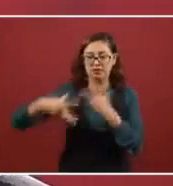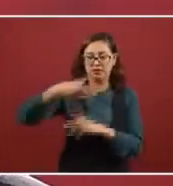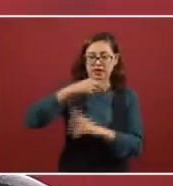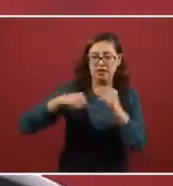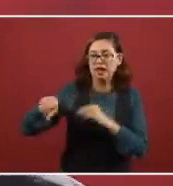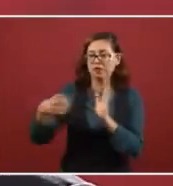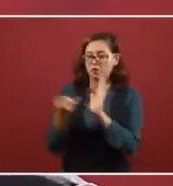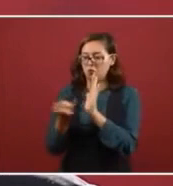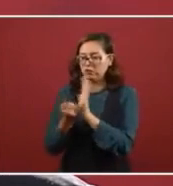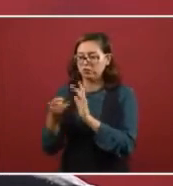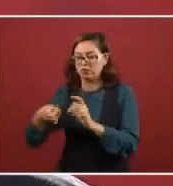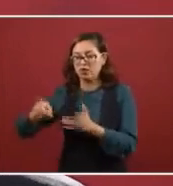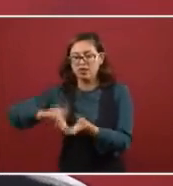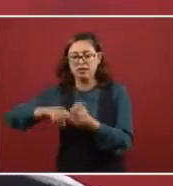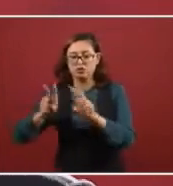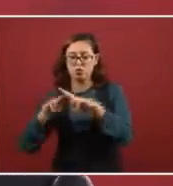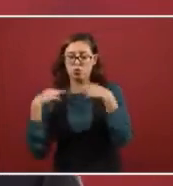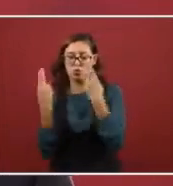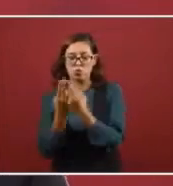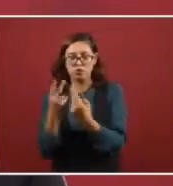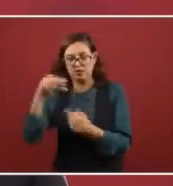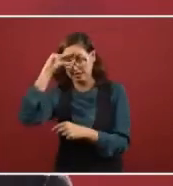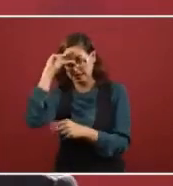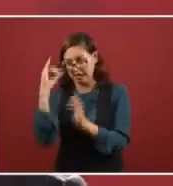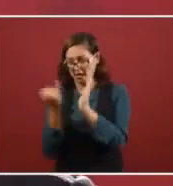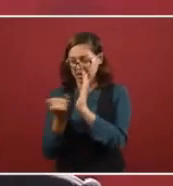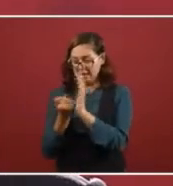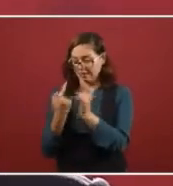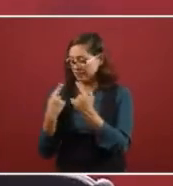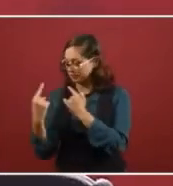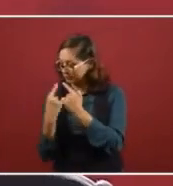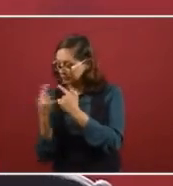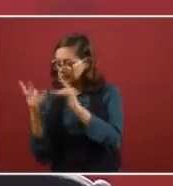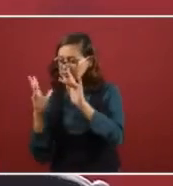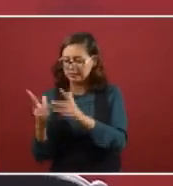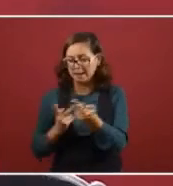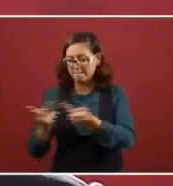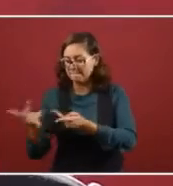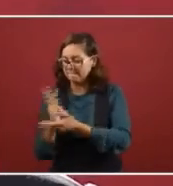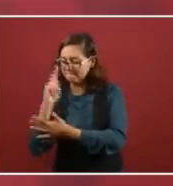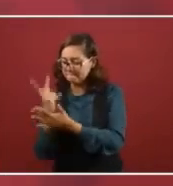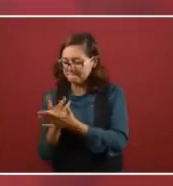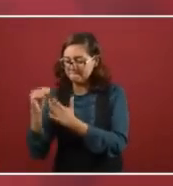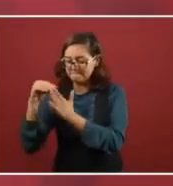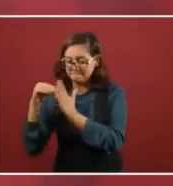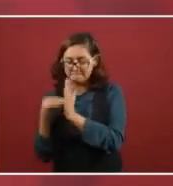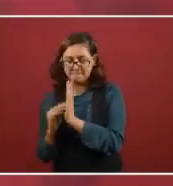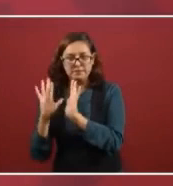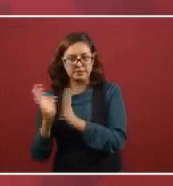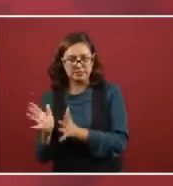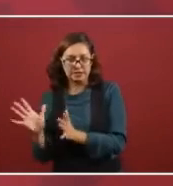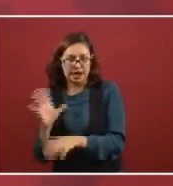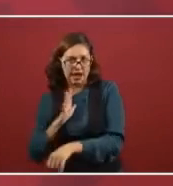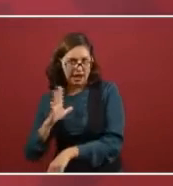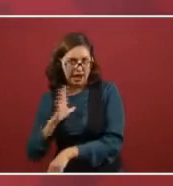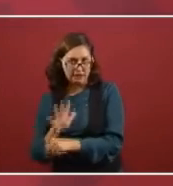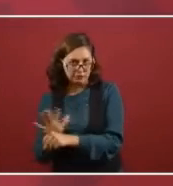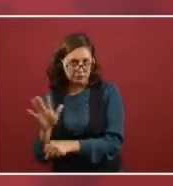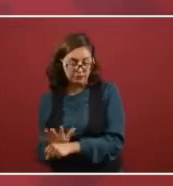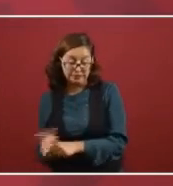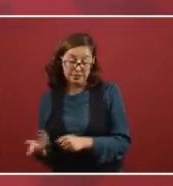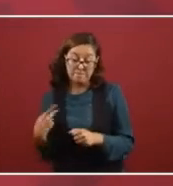financiera. and Y para el finances. caso de las armas, And in the case of the informe que arms, tenemos y que se information we presenta have and es that que más presents del